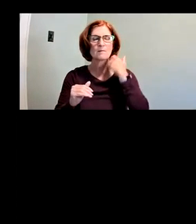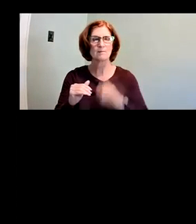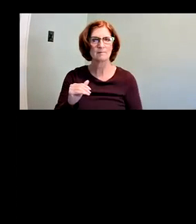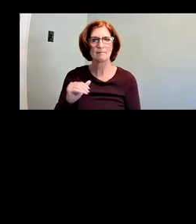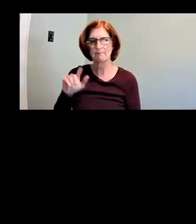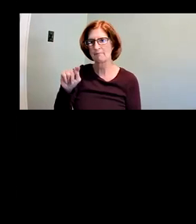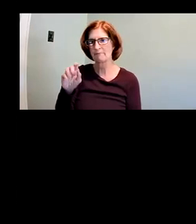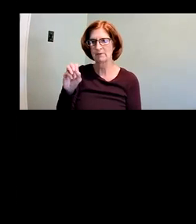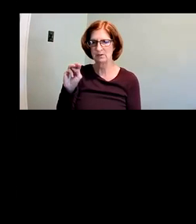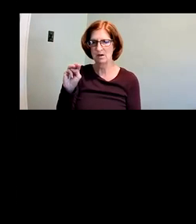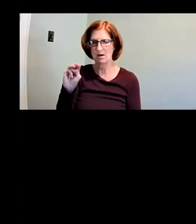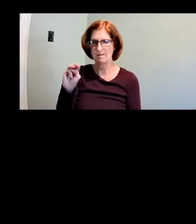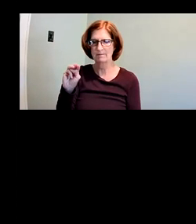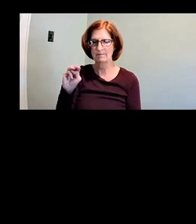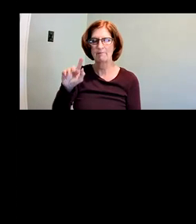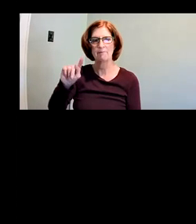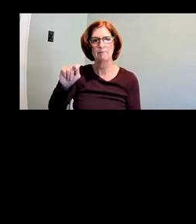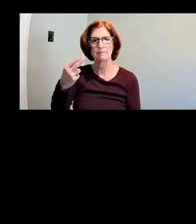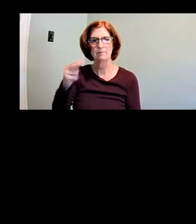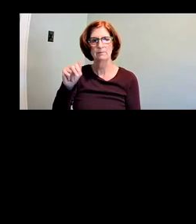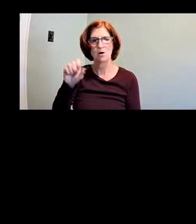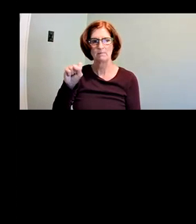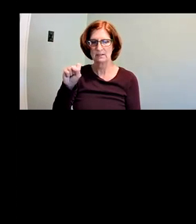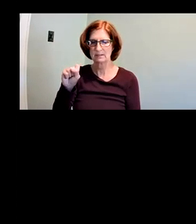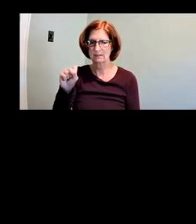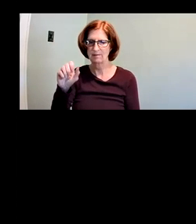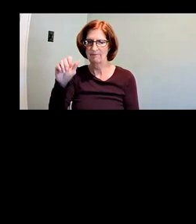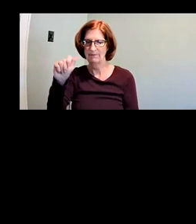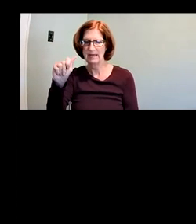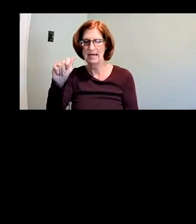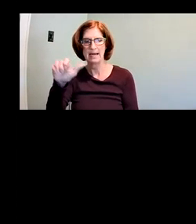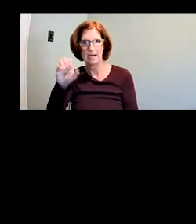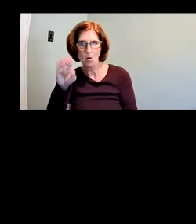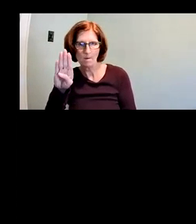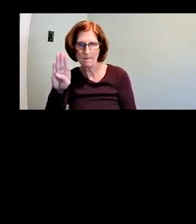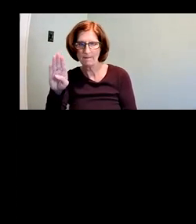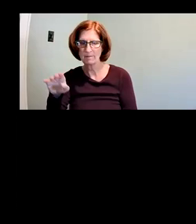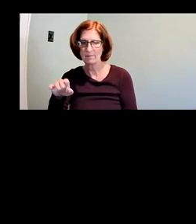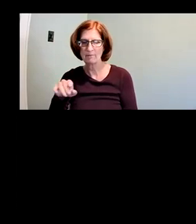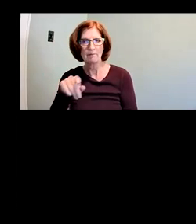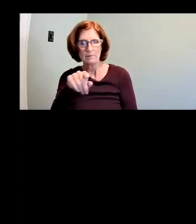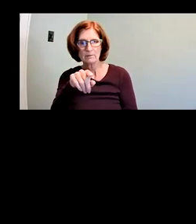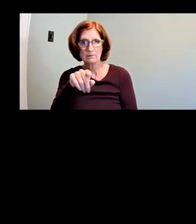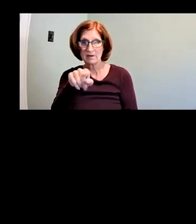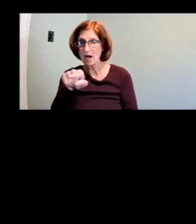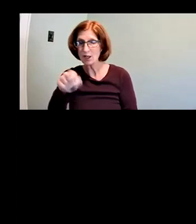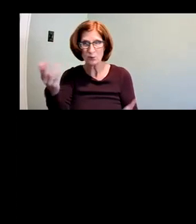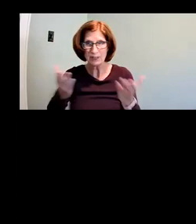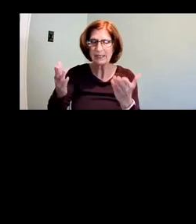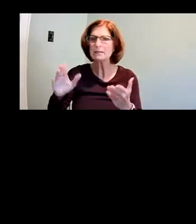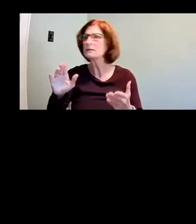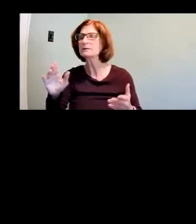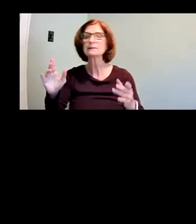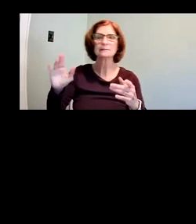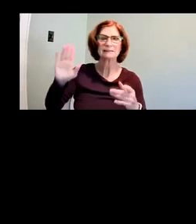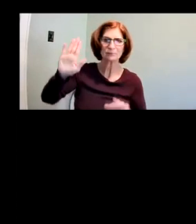Thomas Aob. If you're in the meeting, could you please raise your hand? I'm not seeing